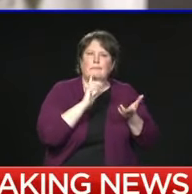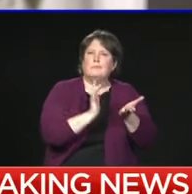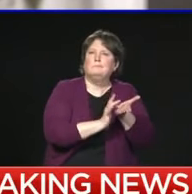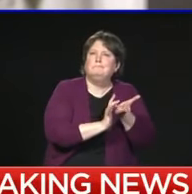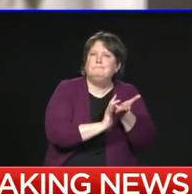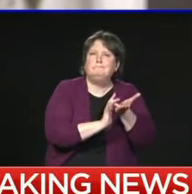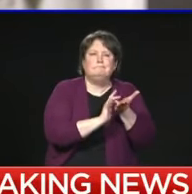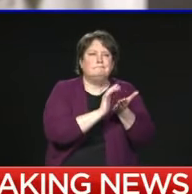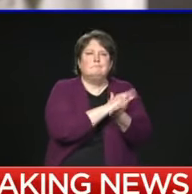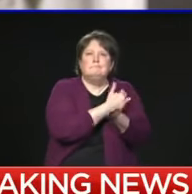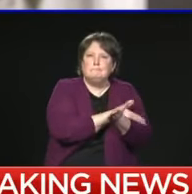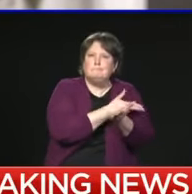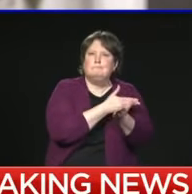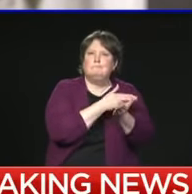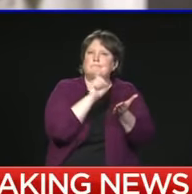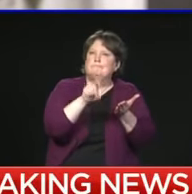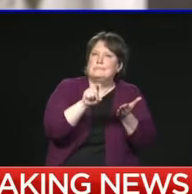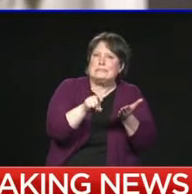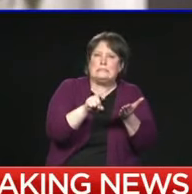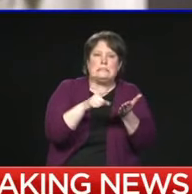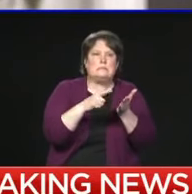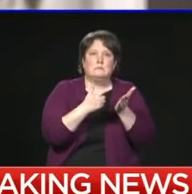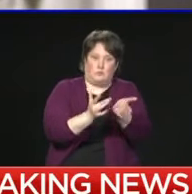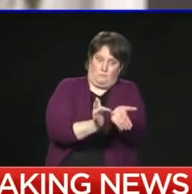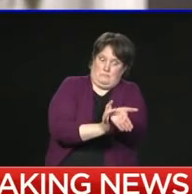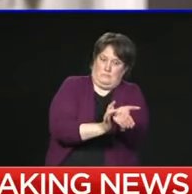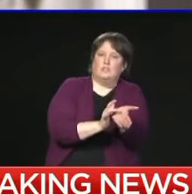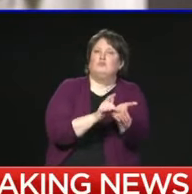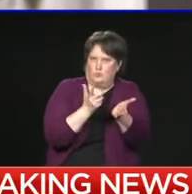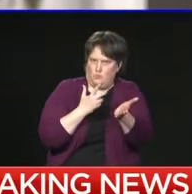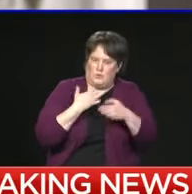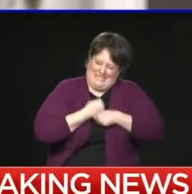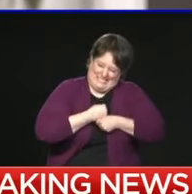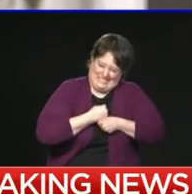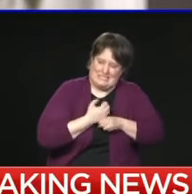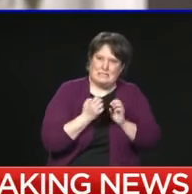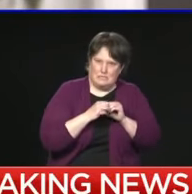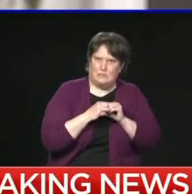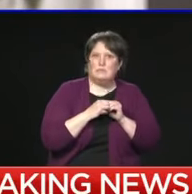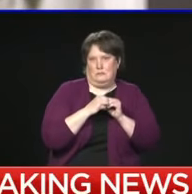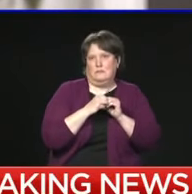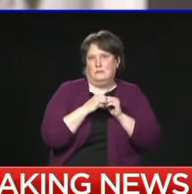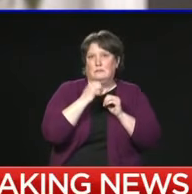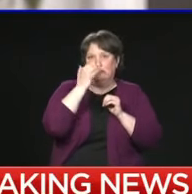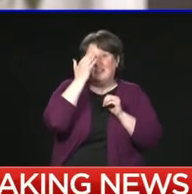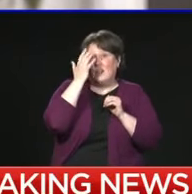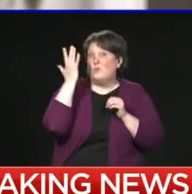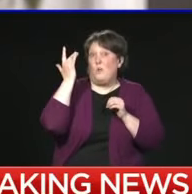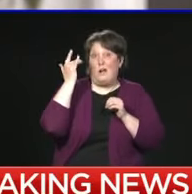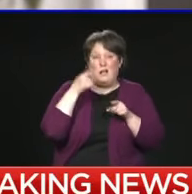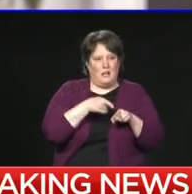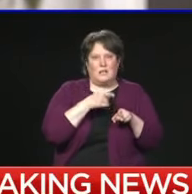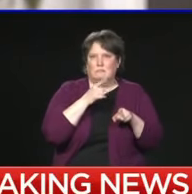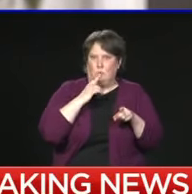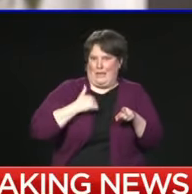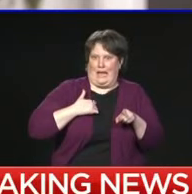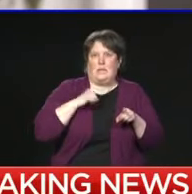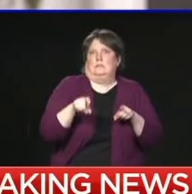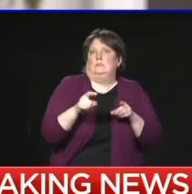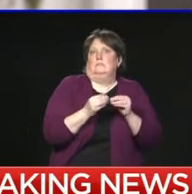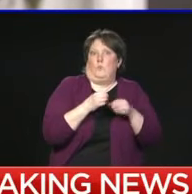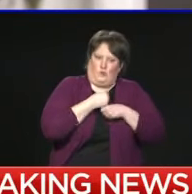medical equipment, of medications. We know that there is a potential need for much more in